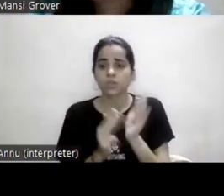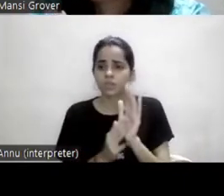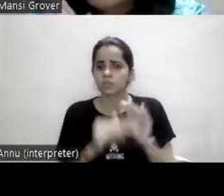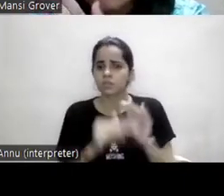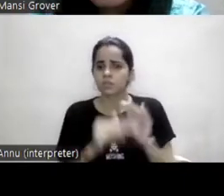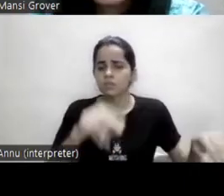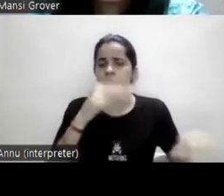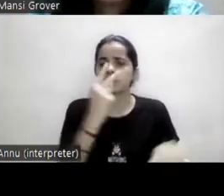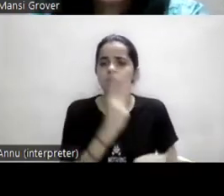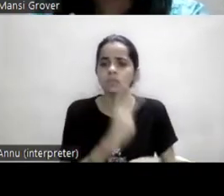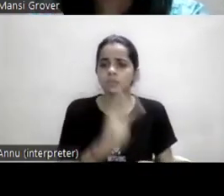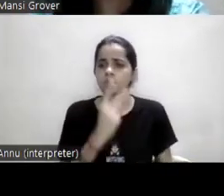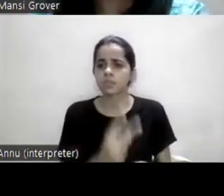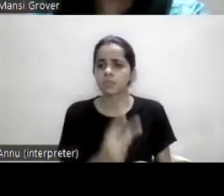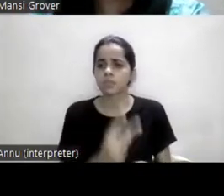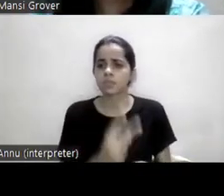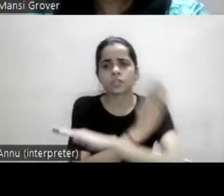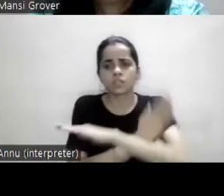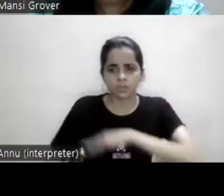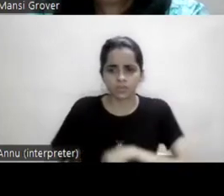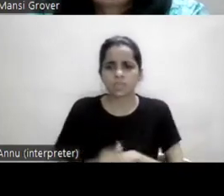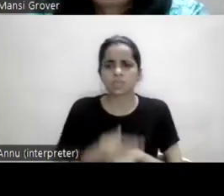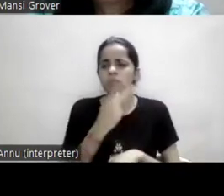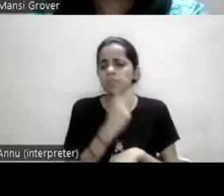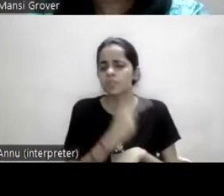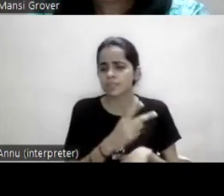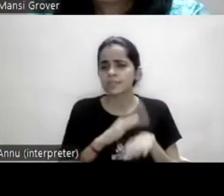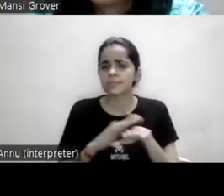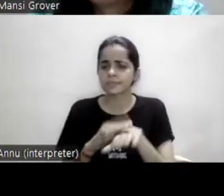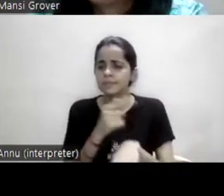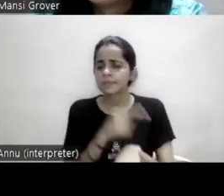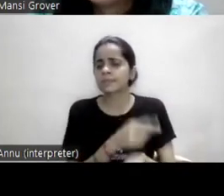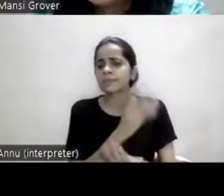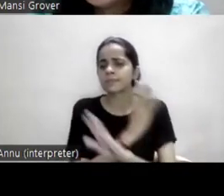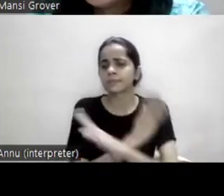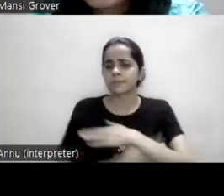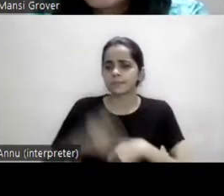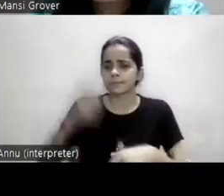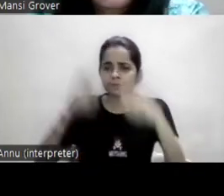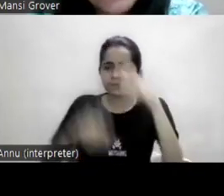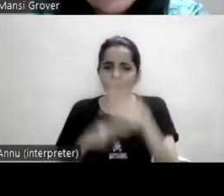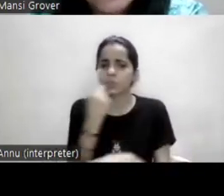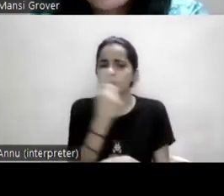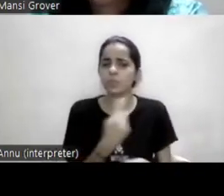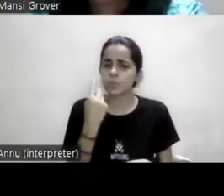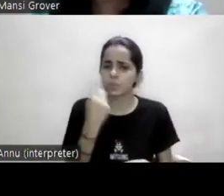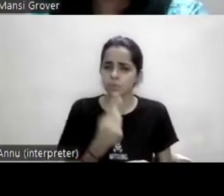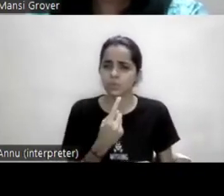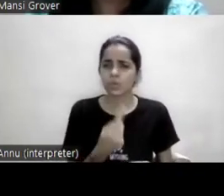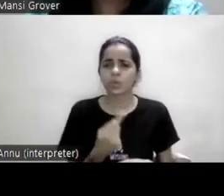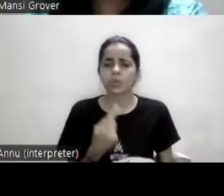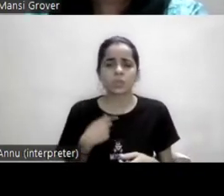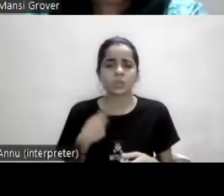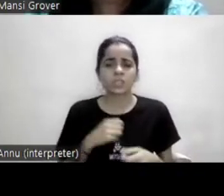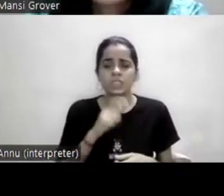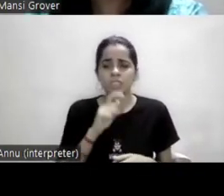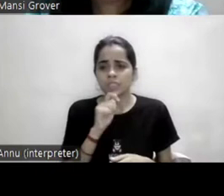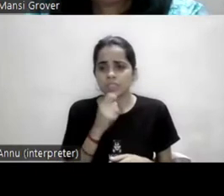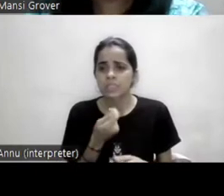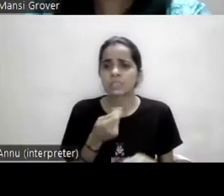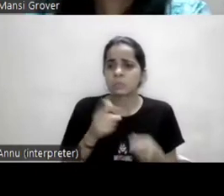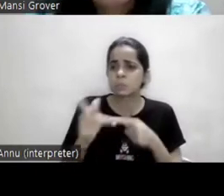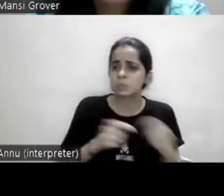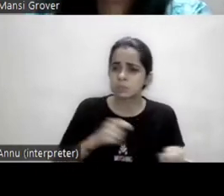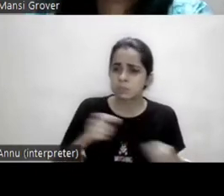as disabled, they would be seen as, you know, people who are atypical, they would be seen